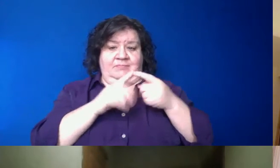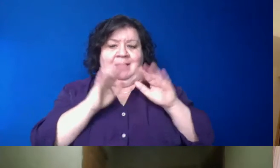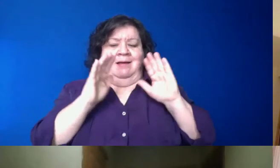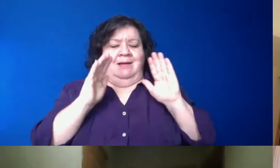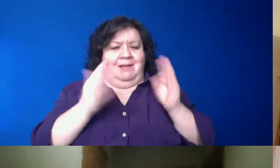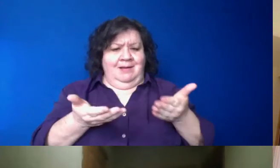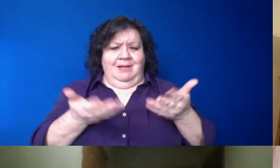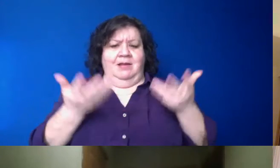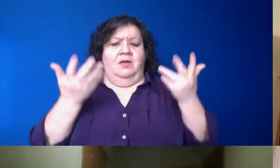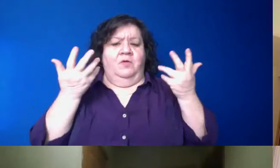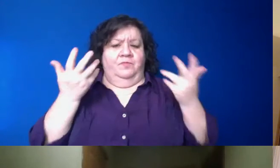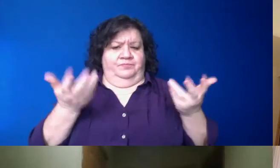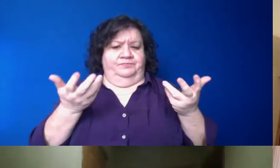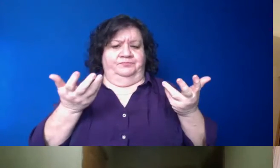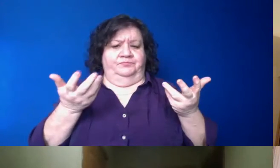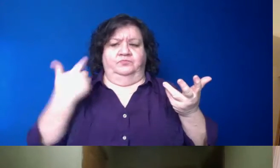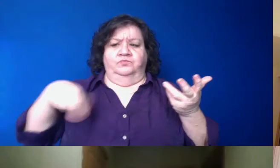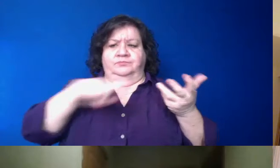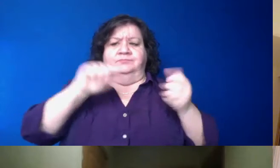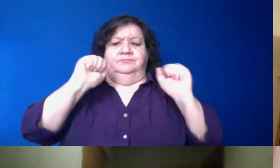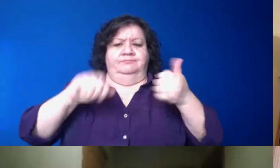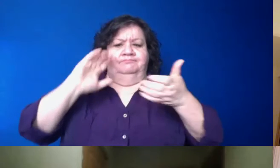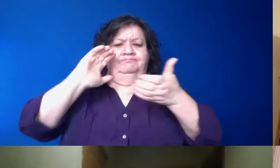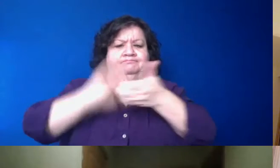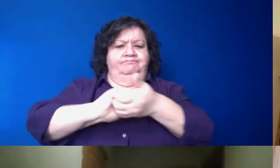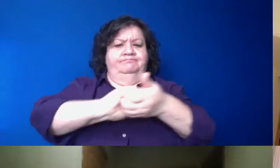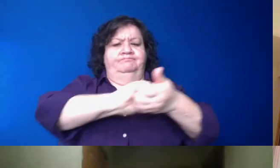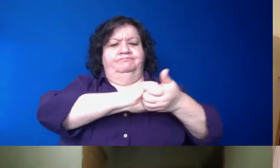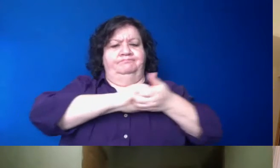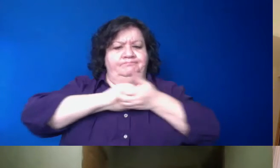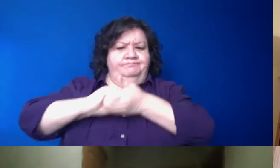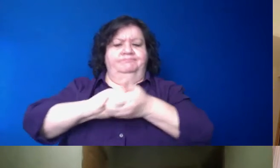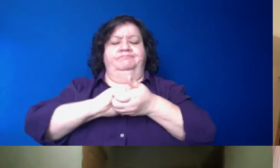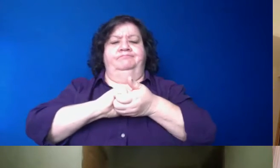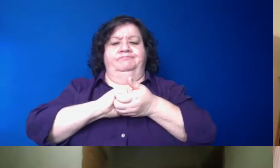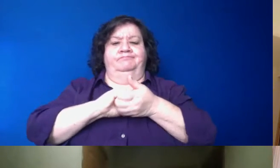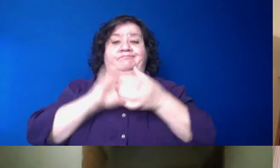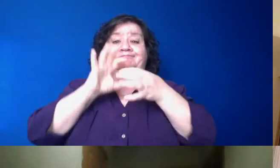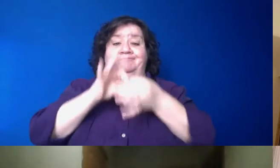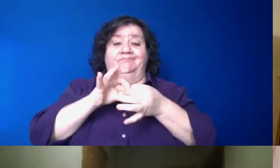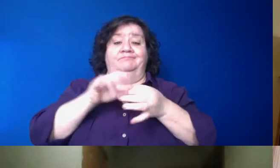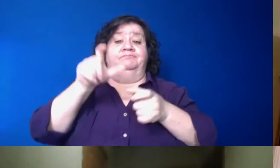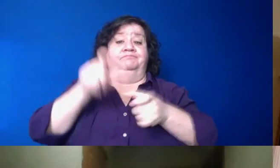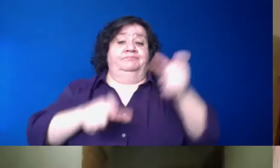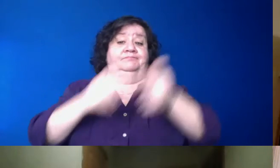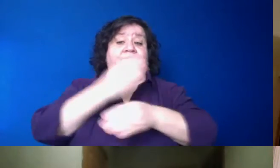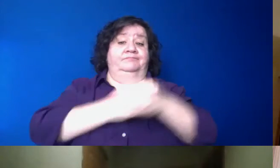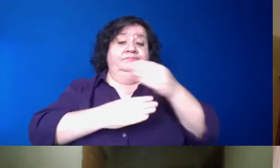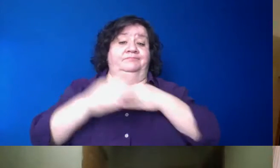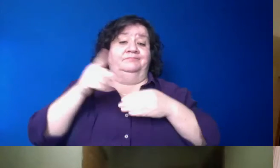disabilities in the country of Cameroon. And then there's a specific question addressed to Mr.